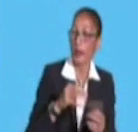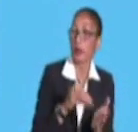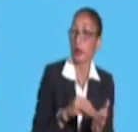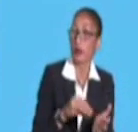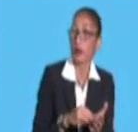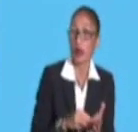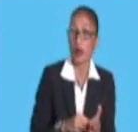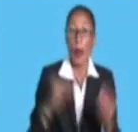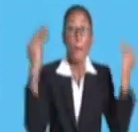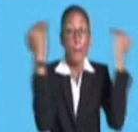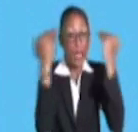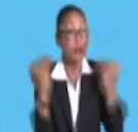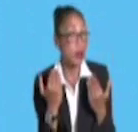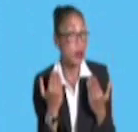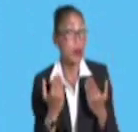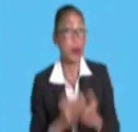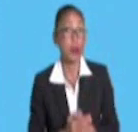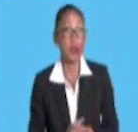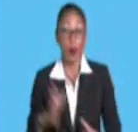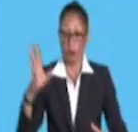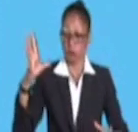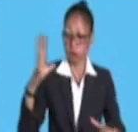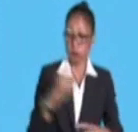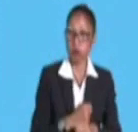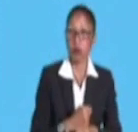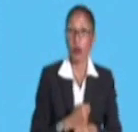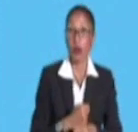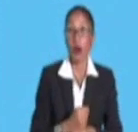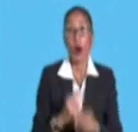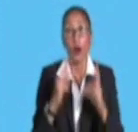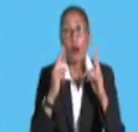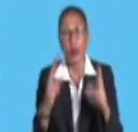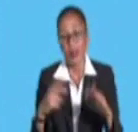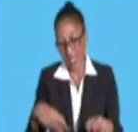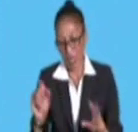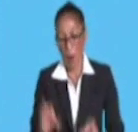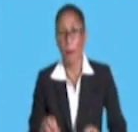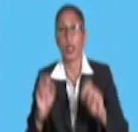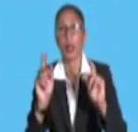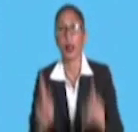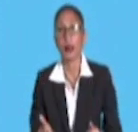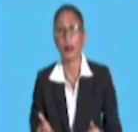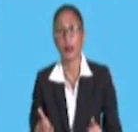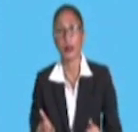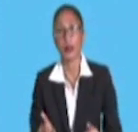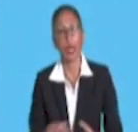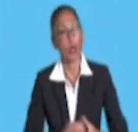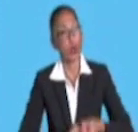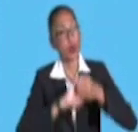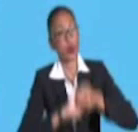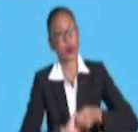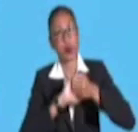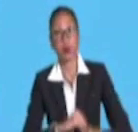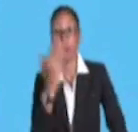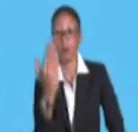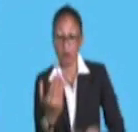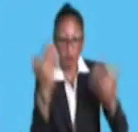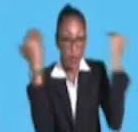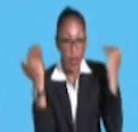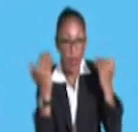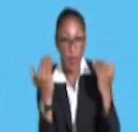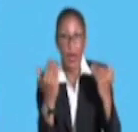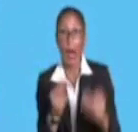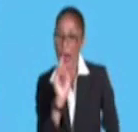Services. Madam Speaker, in conclusion, I wish to take this opportunity in congratulating you on